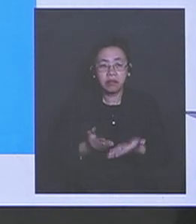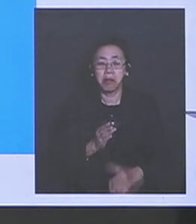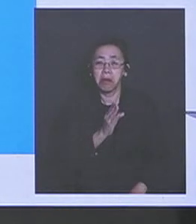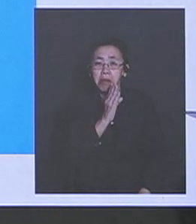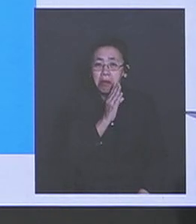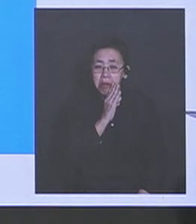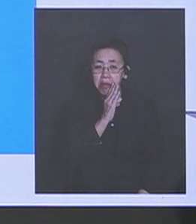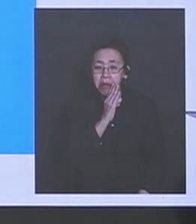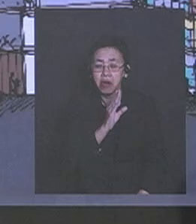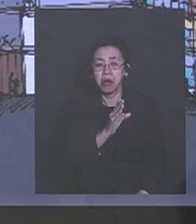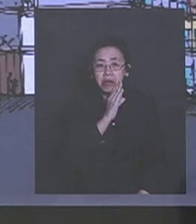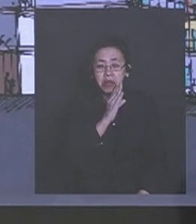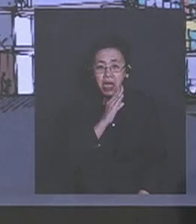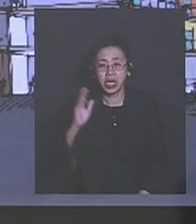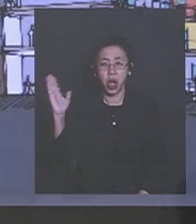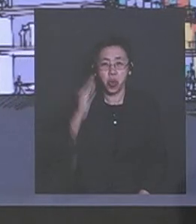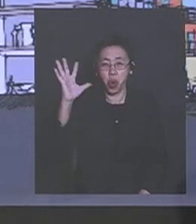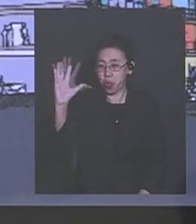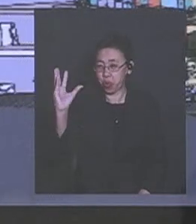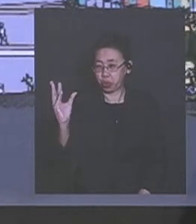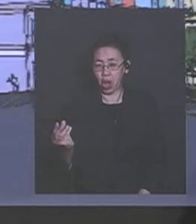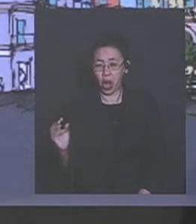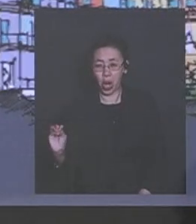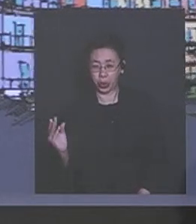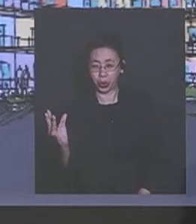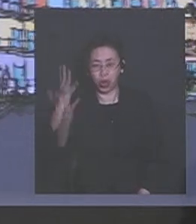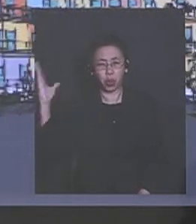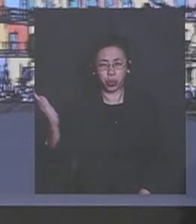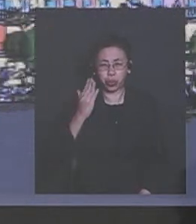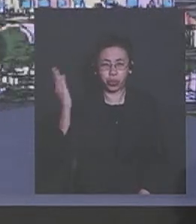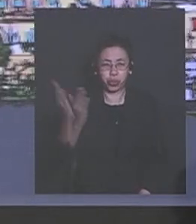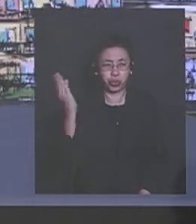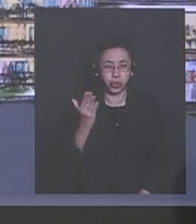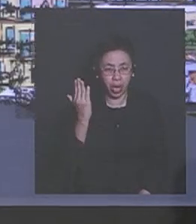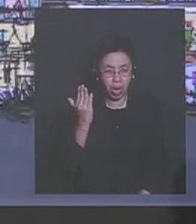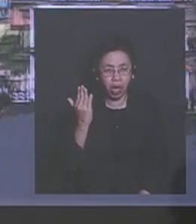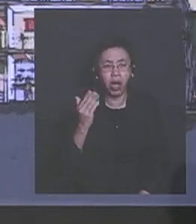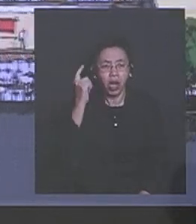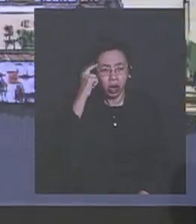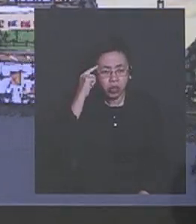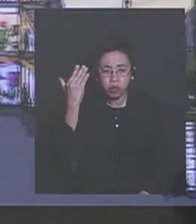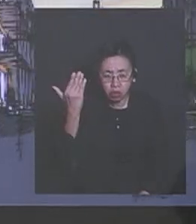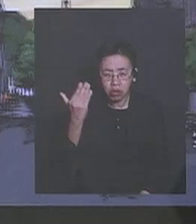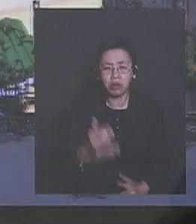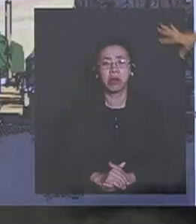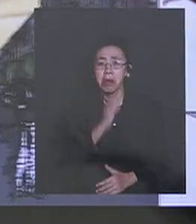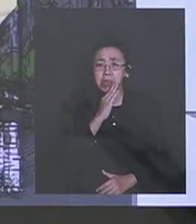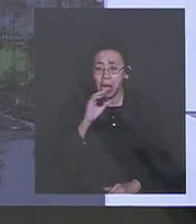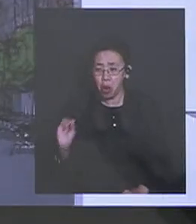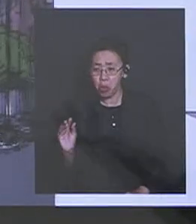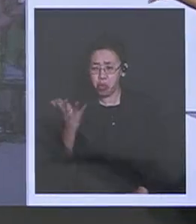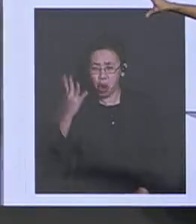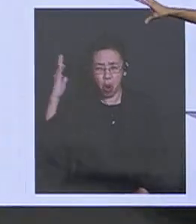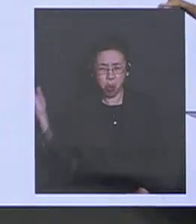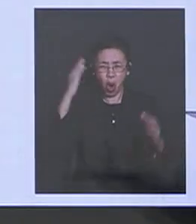2 years before. Really thinking about and we were developing a module of temporary housing, sort of a